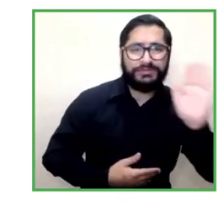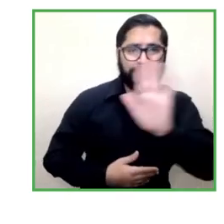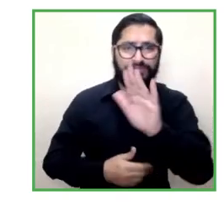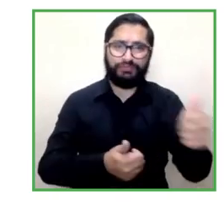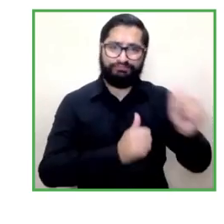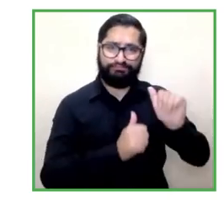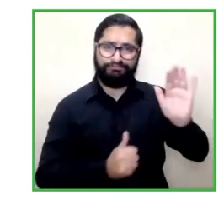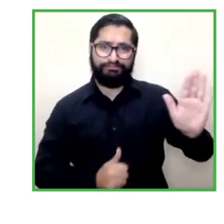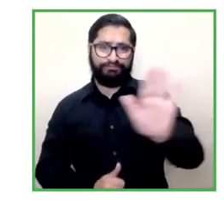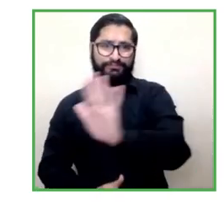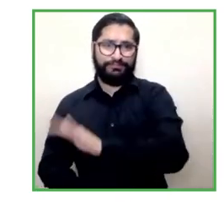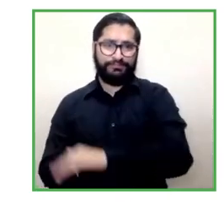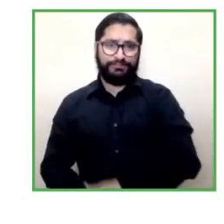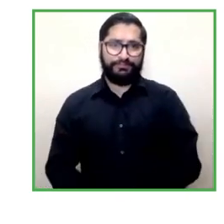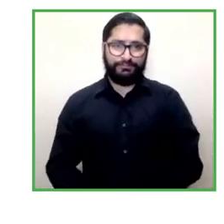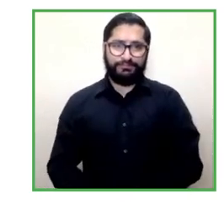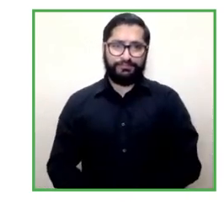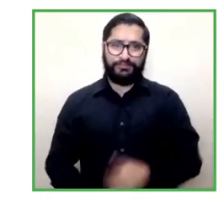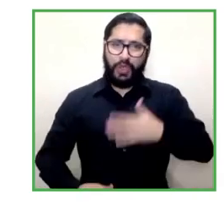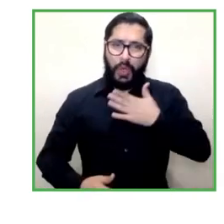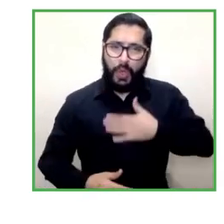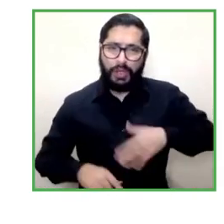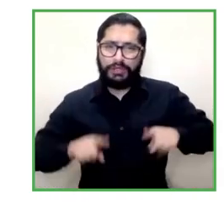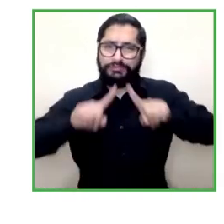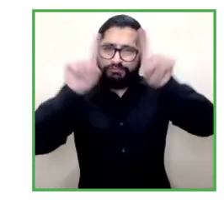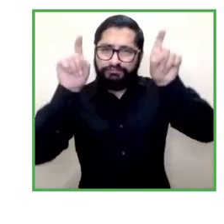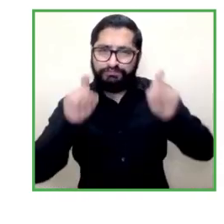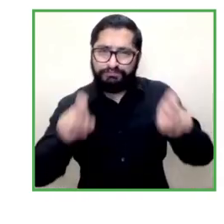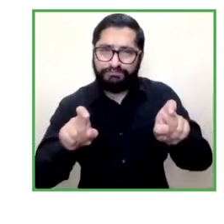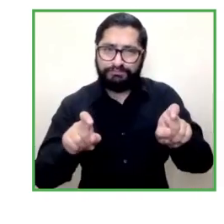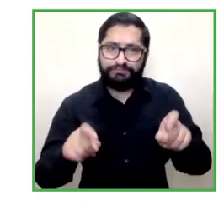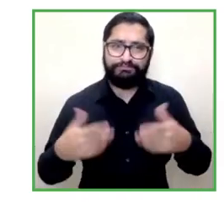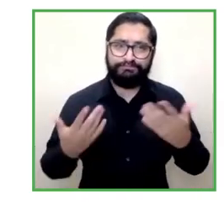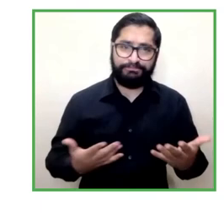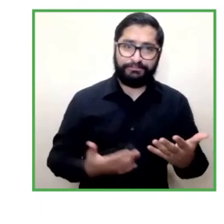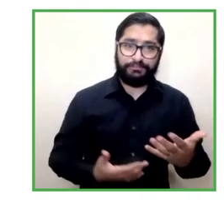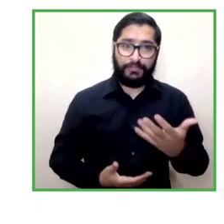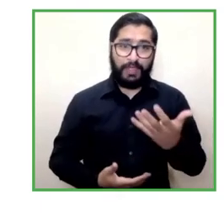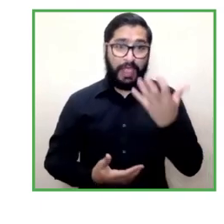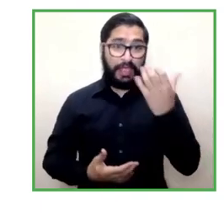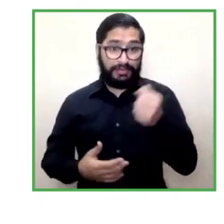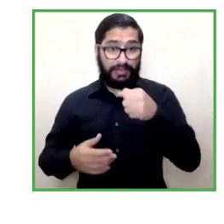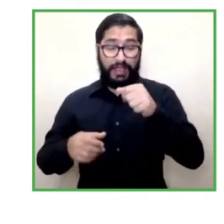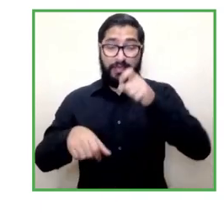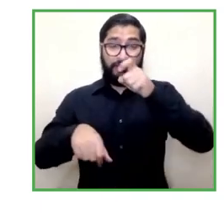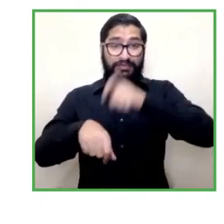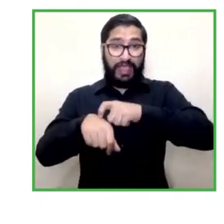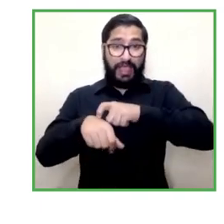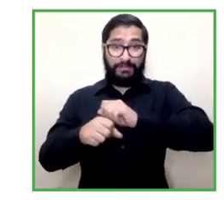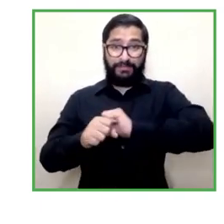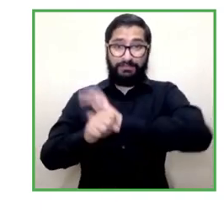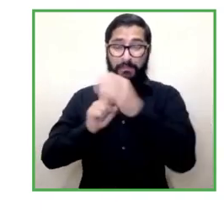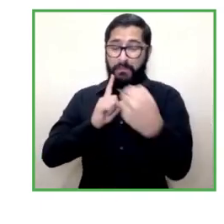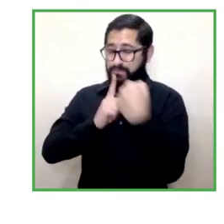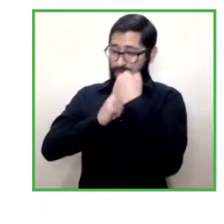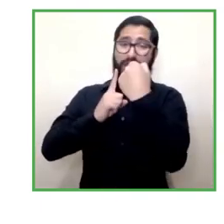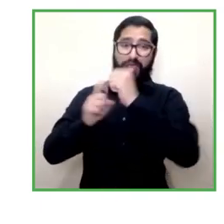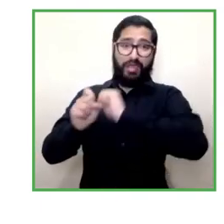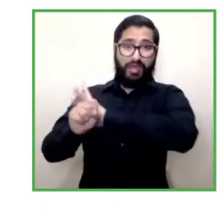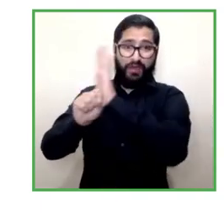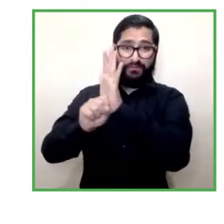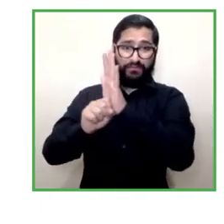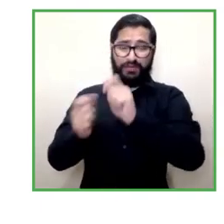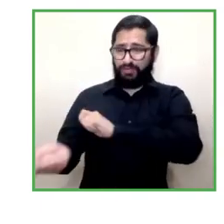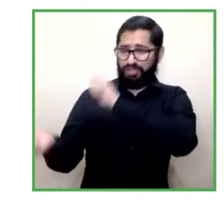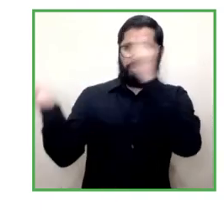to ask about the future, because the pandemic has surely made your services to be more